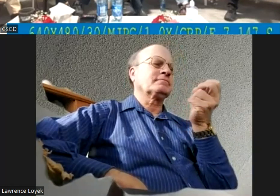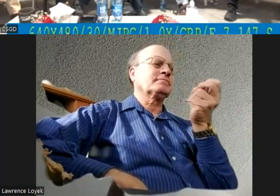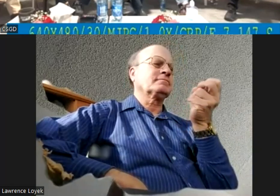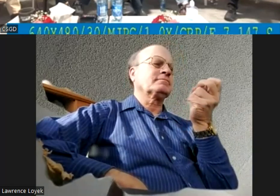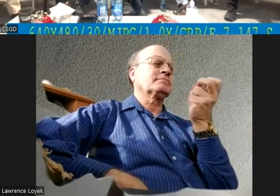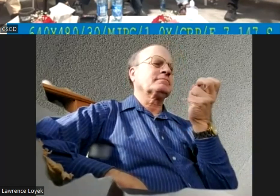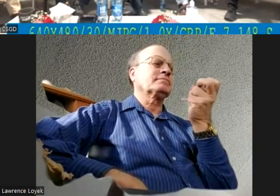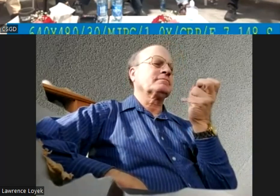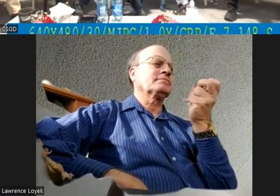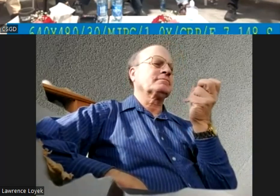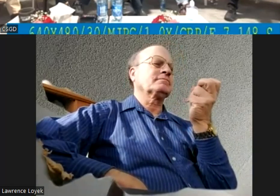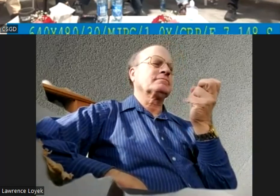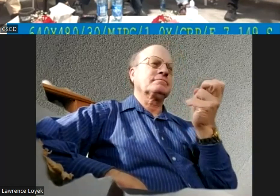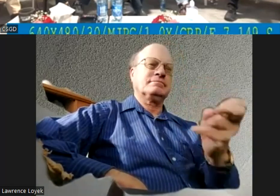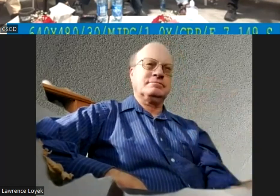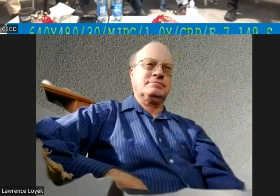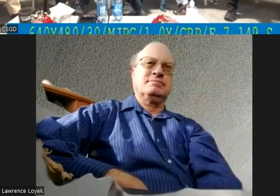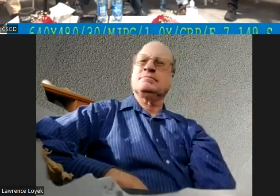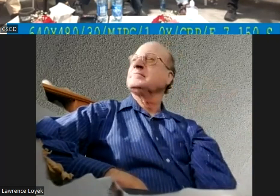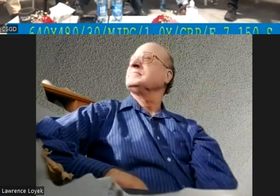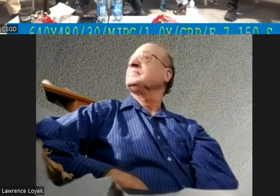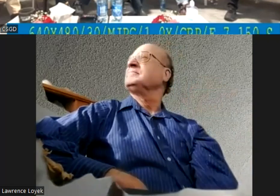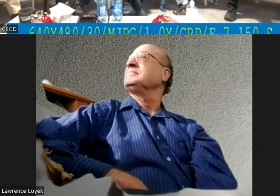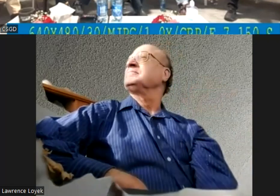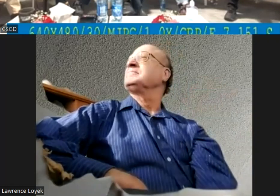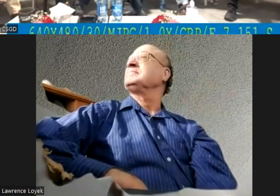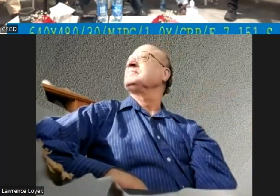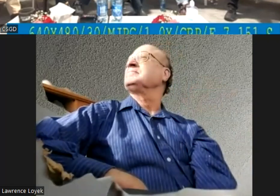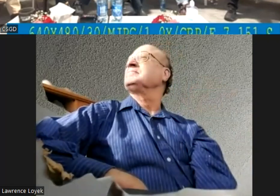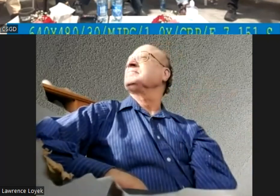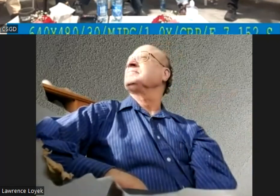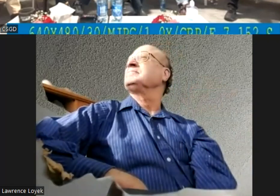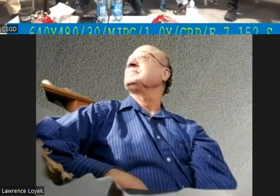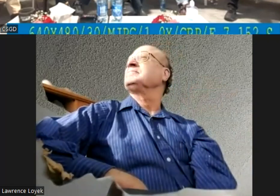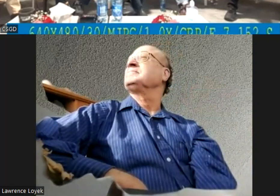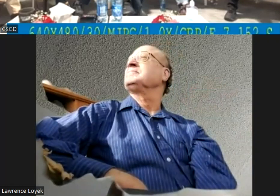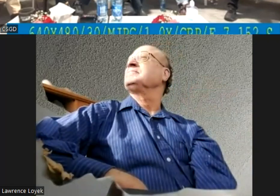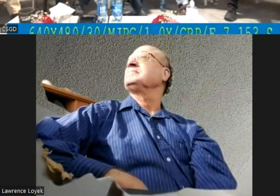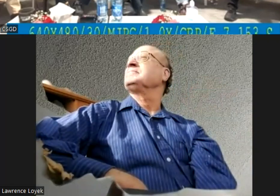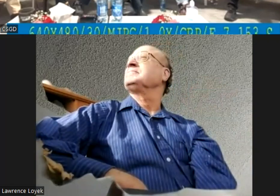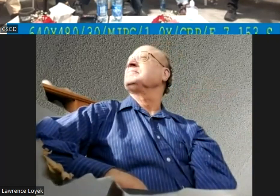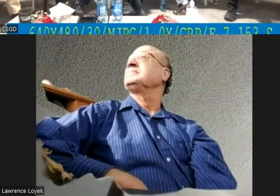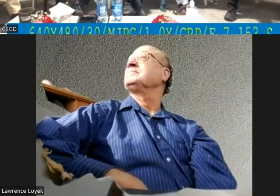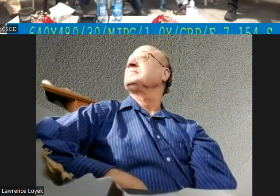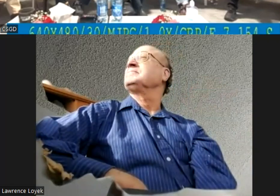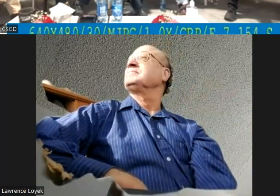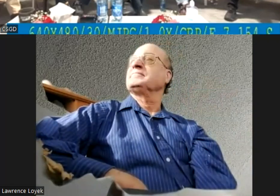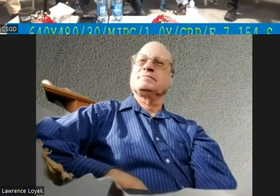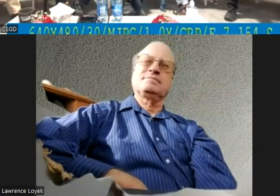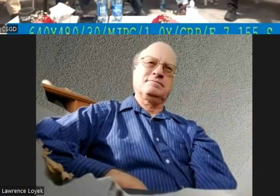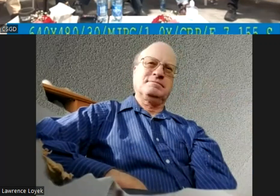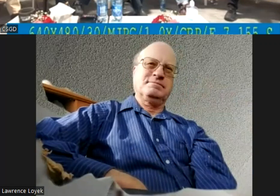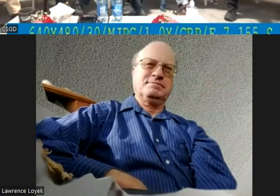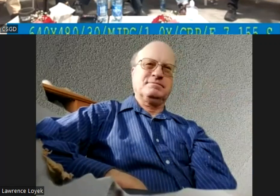into the wilderness. We have some refreshments and snacks and a whole bunch of free stuff and resources at the back. So please